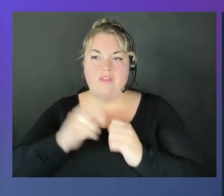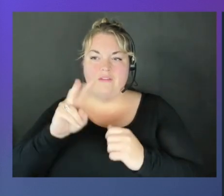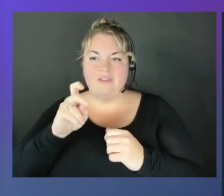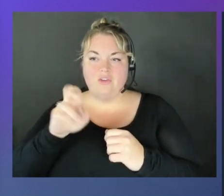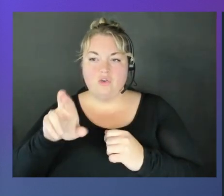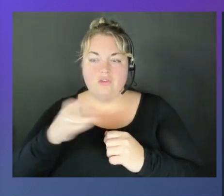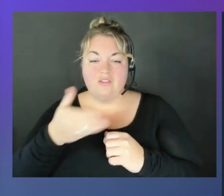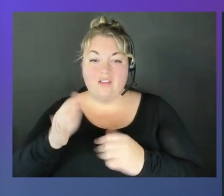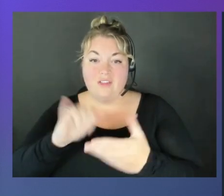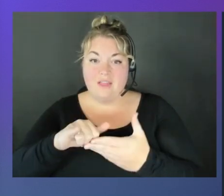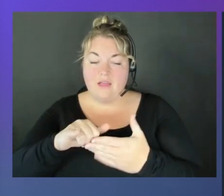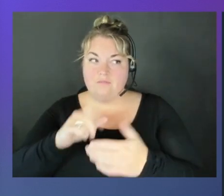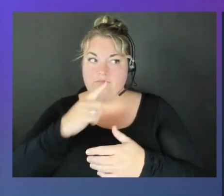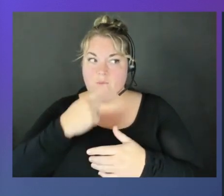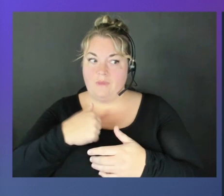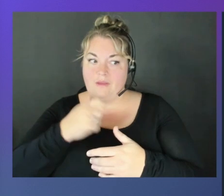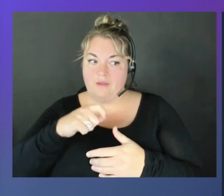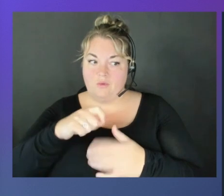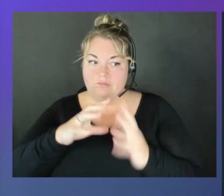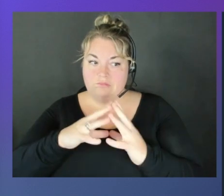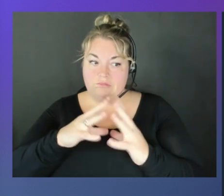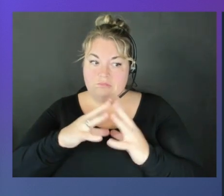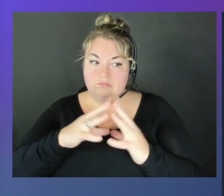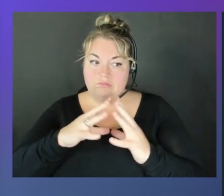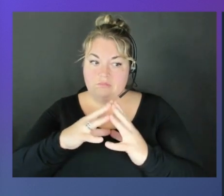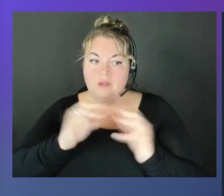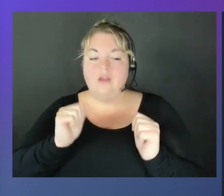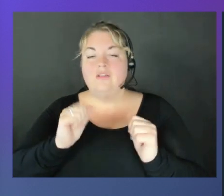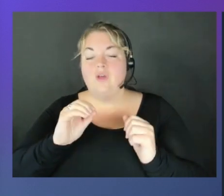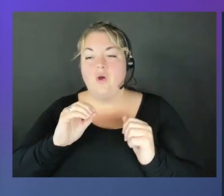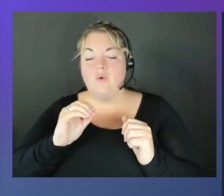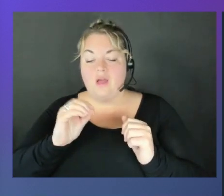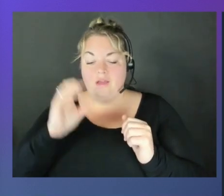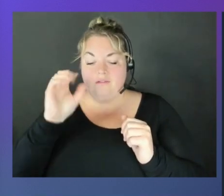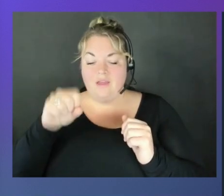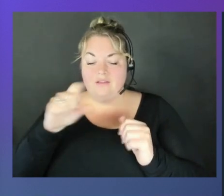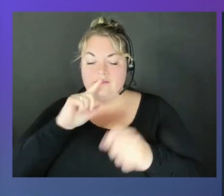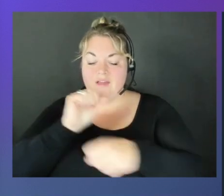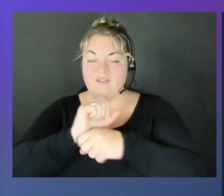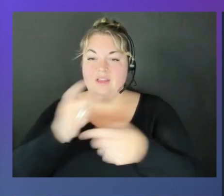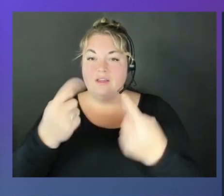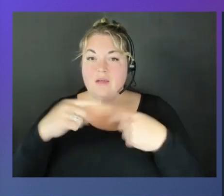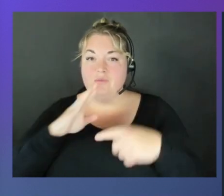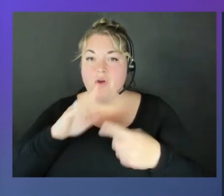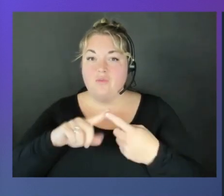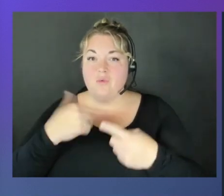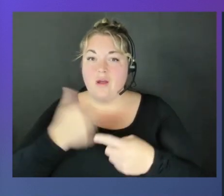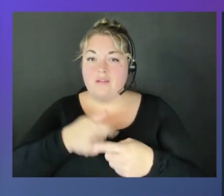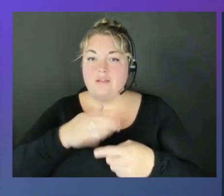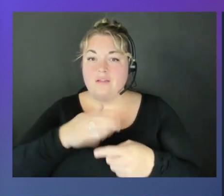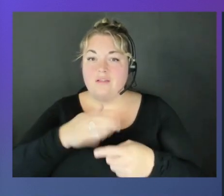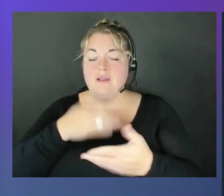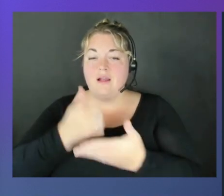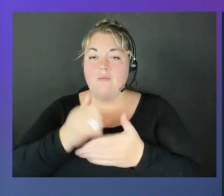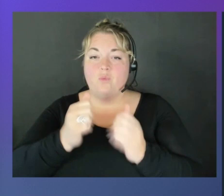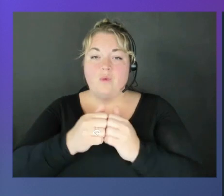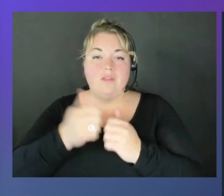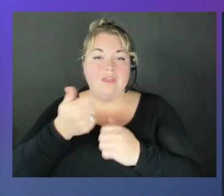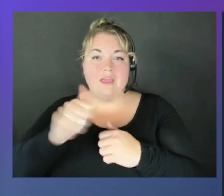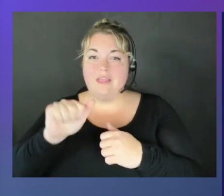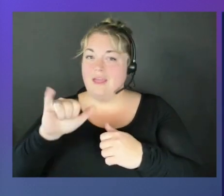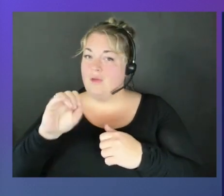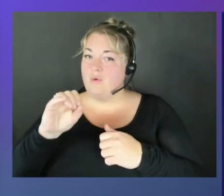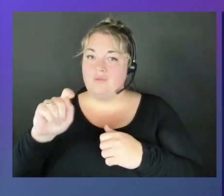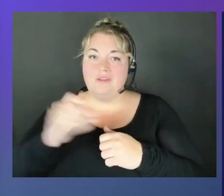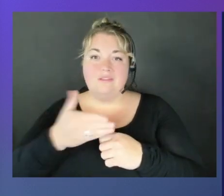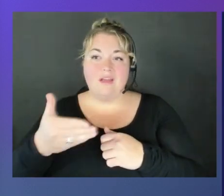was told I had to, for that matter. So definitely come talk to us. So be happy to help with any type of IoT service that we can help our